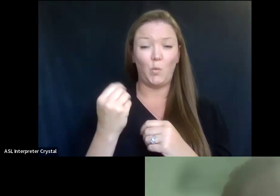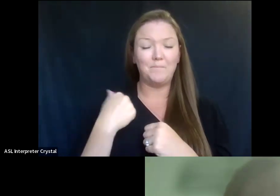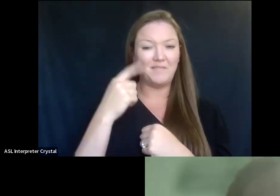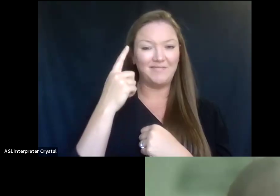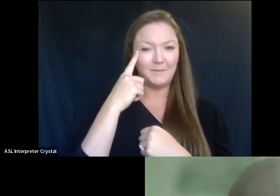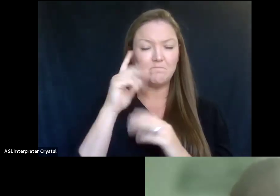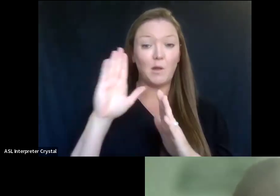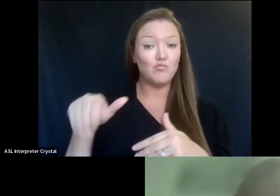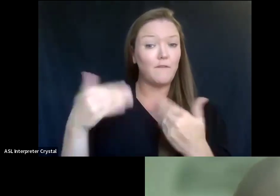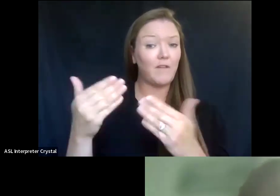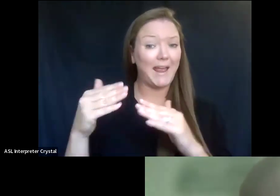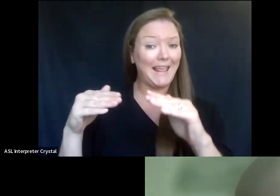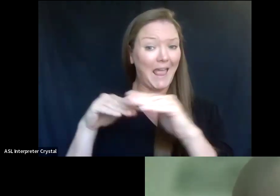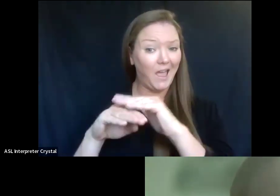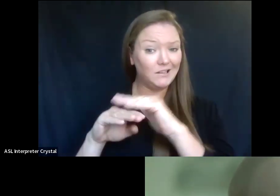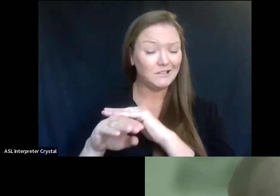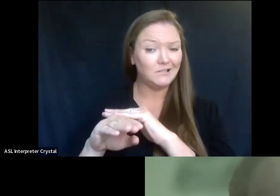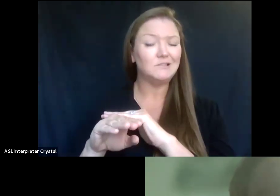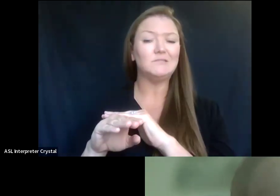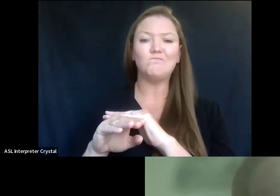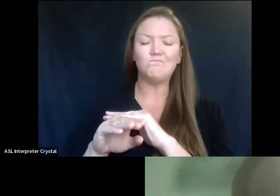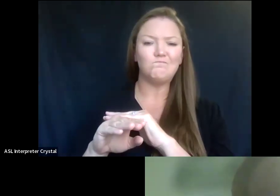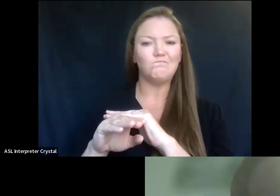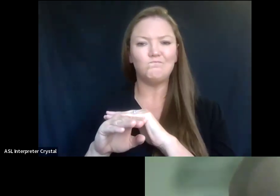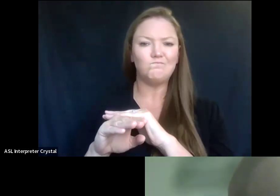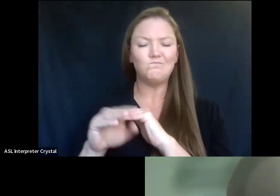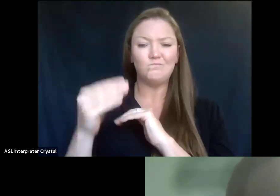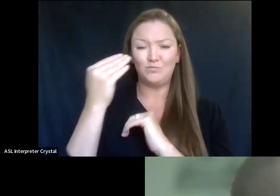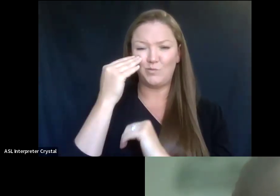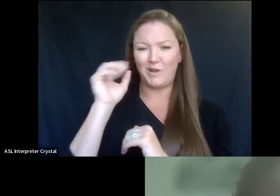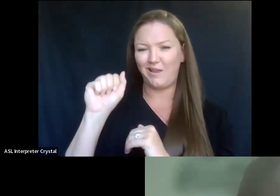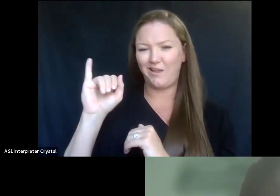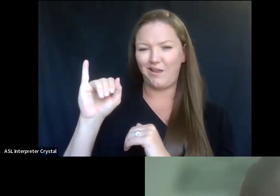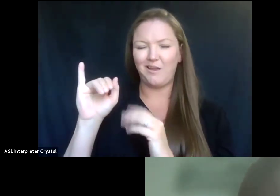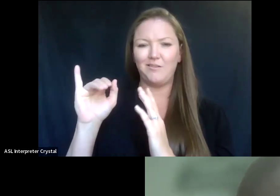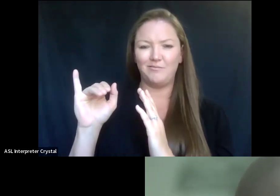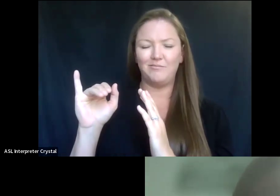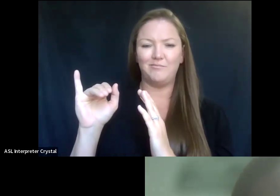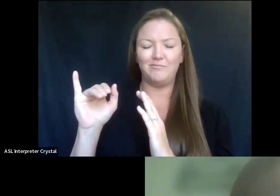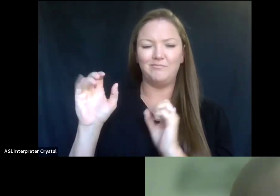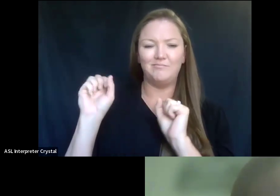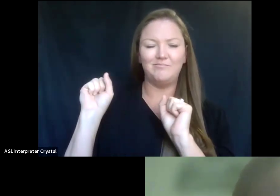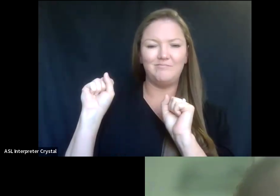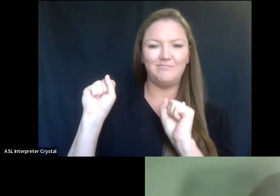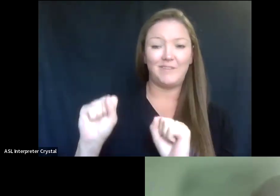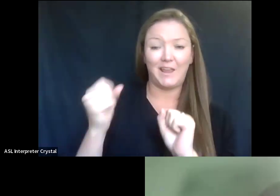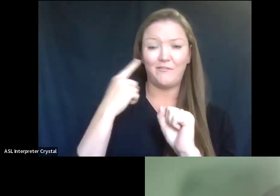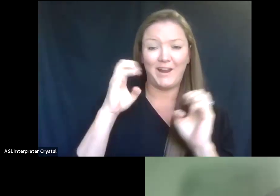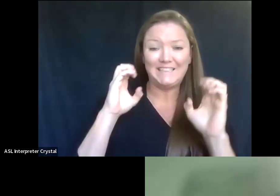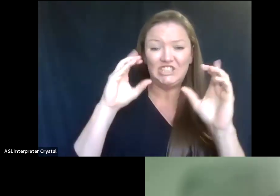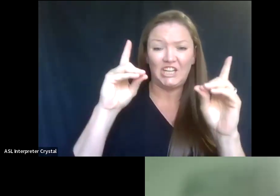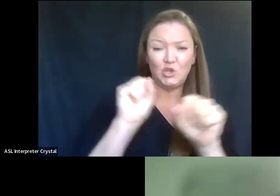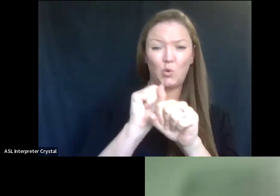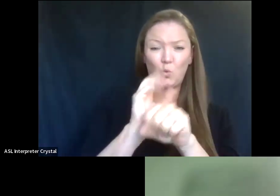access, in some ways, if you think about it, AI could be from like education and workforce development, as long as